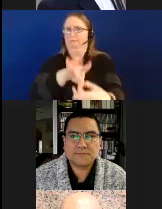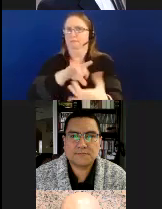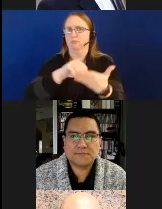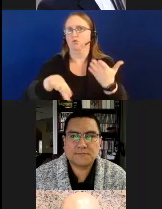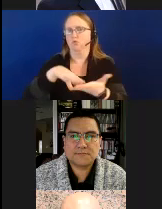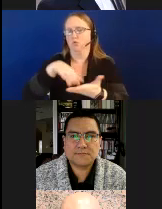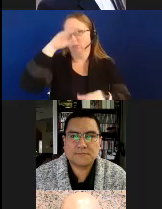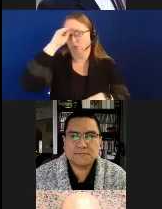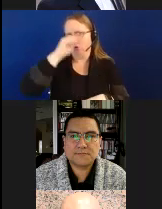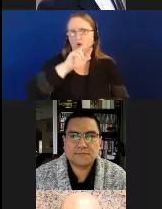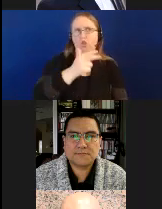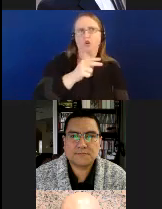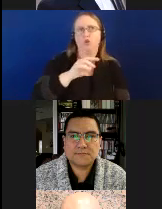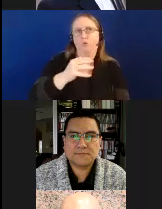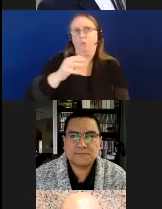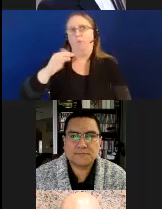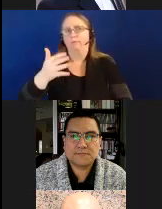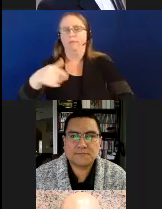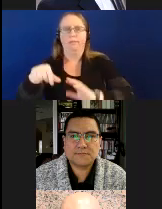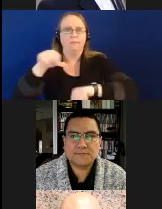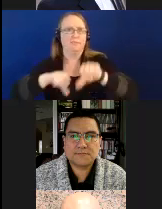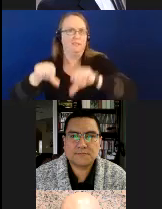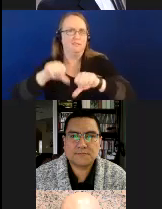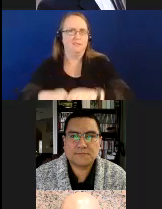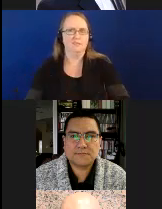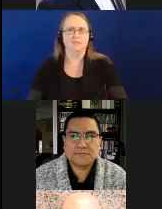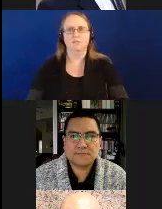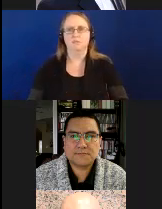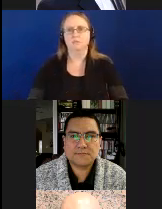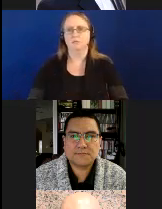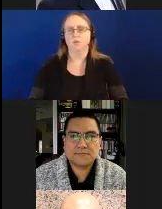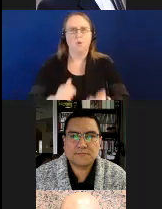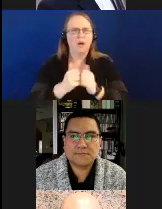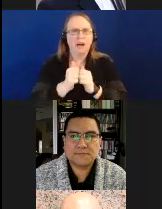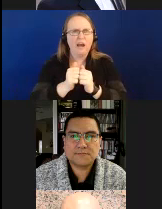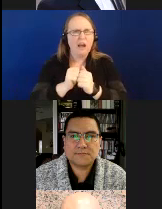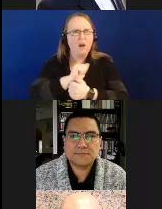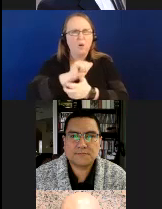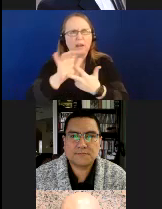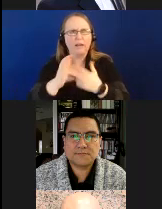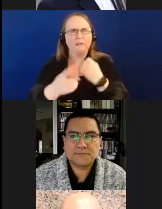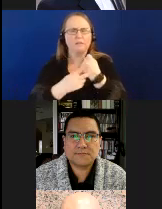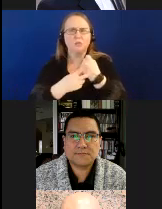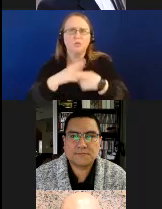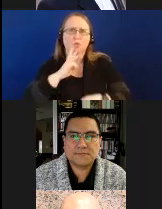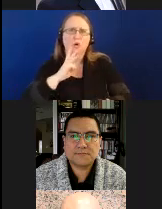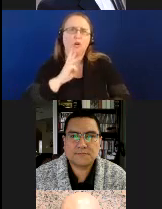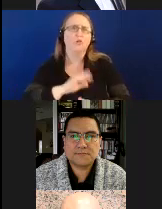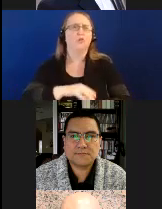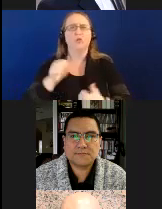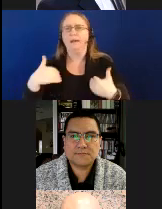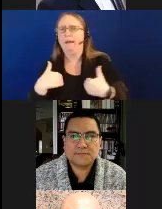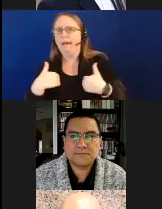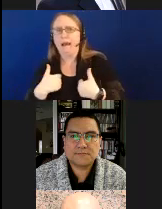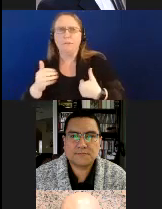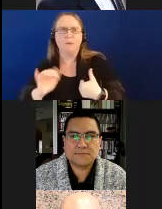about in 3rd, 4th, 5th grade science. So particularly, how the cactus is storing rainwater, how other animals like the